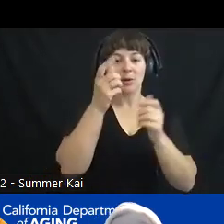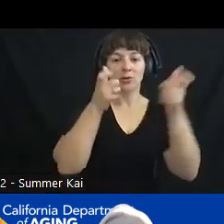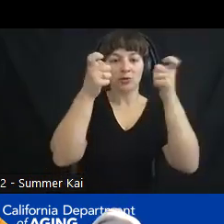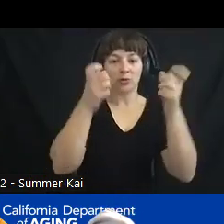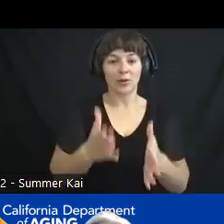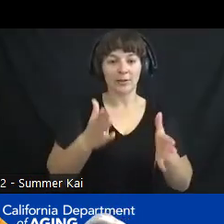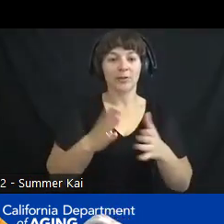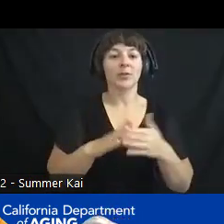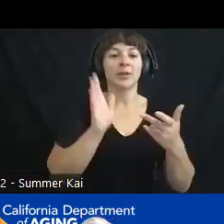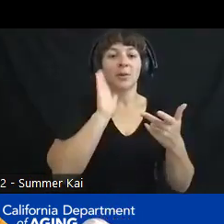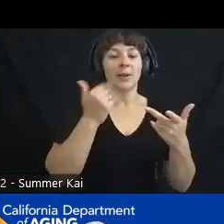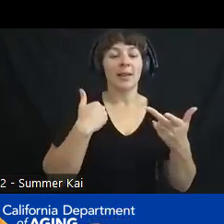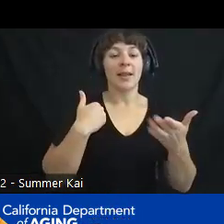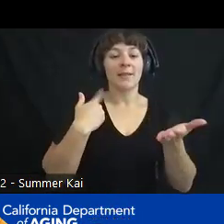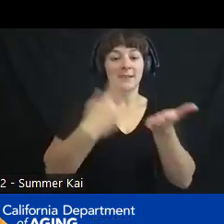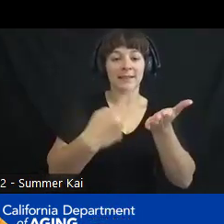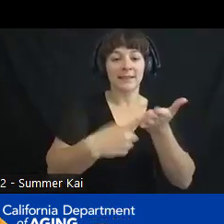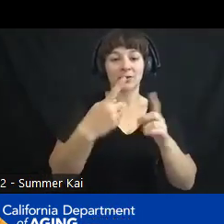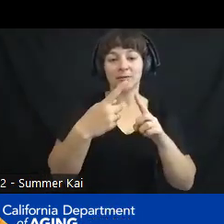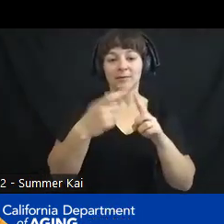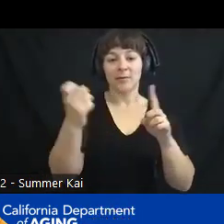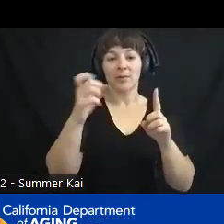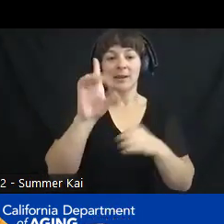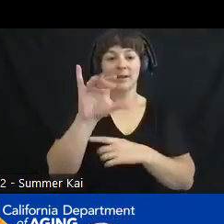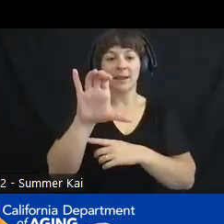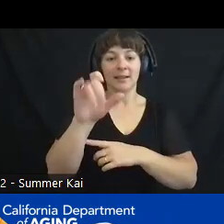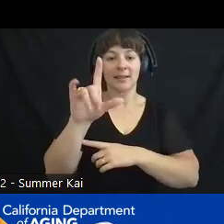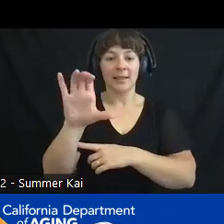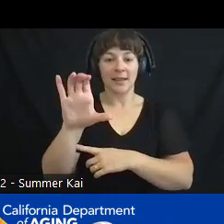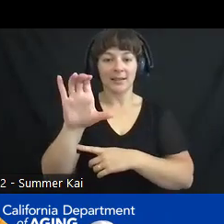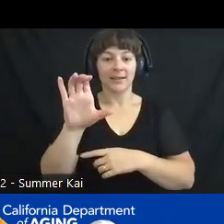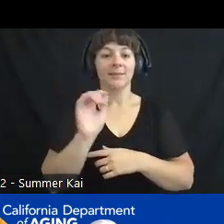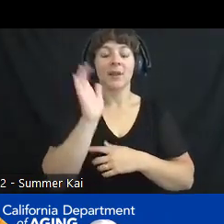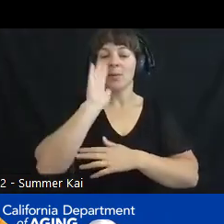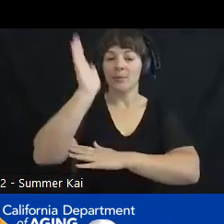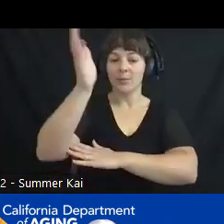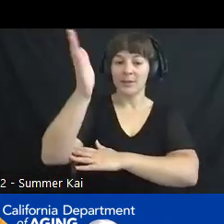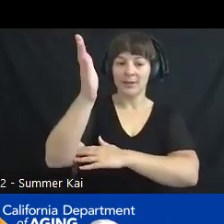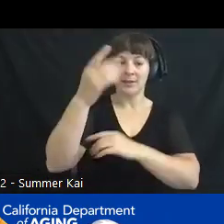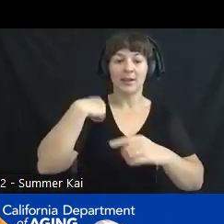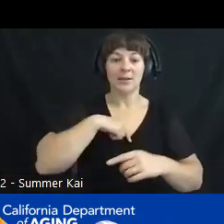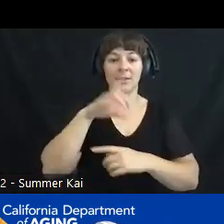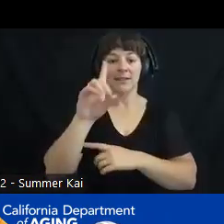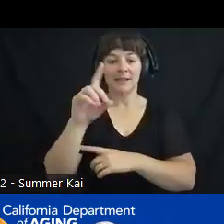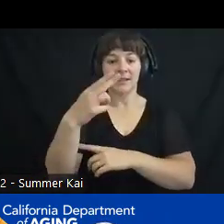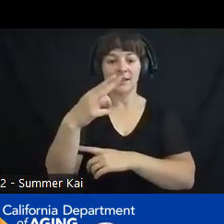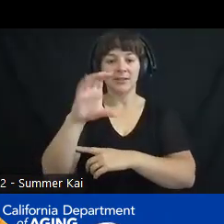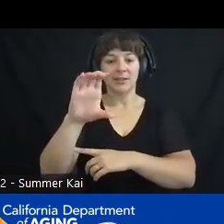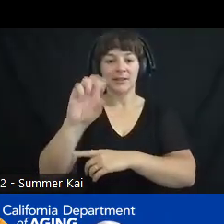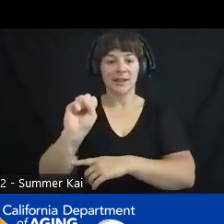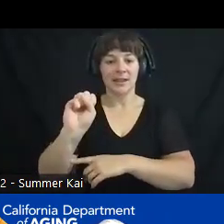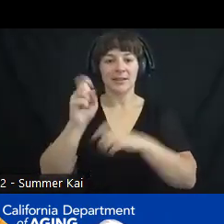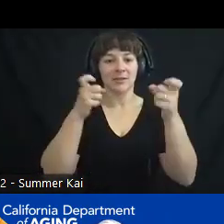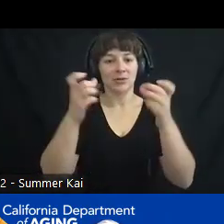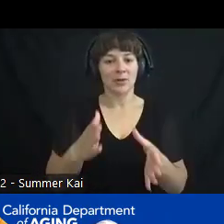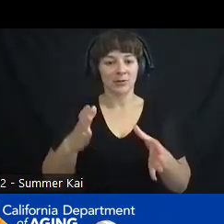a discussion from DACLAC, a presentation from our DHCS Director Boss,